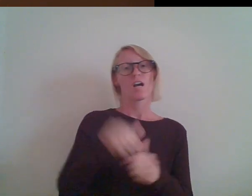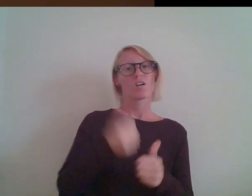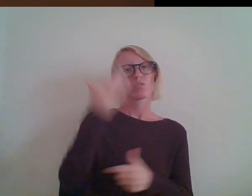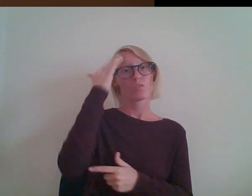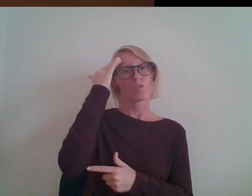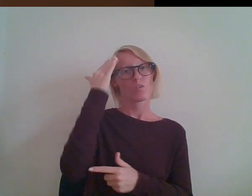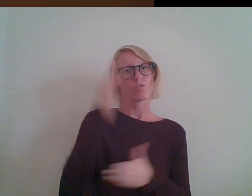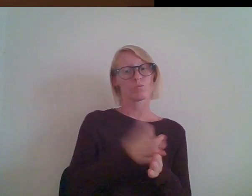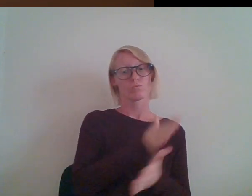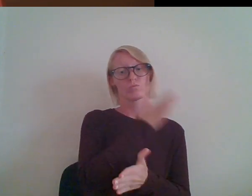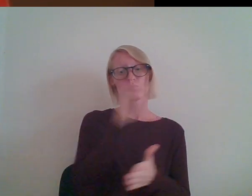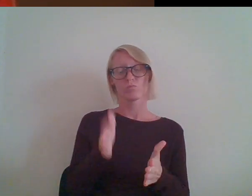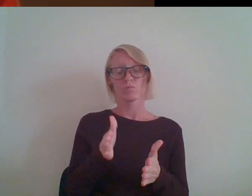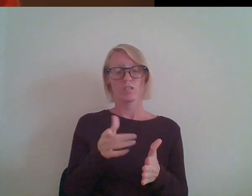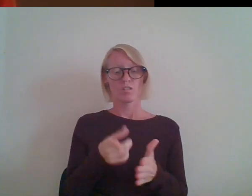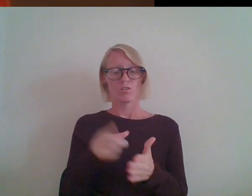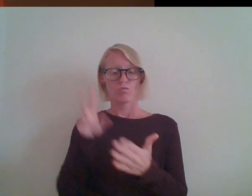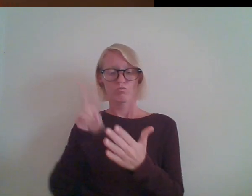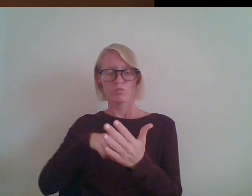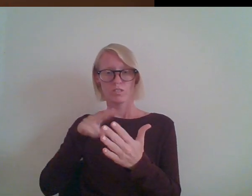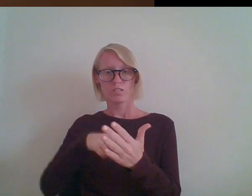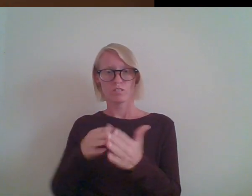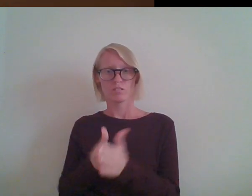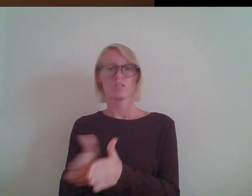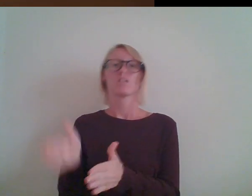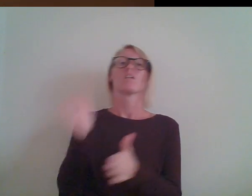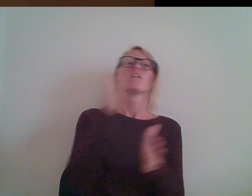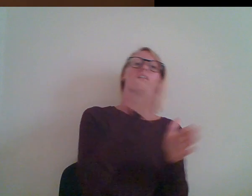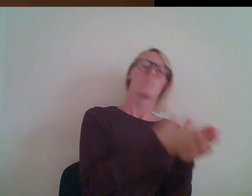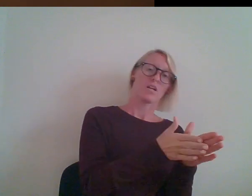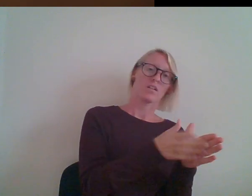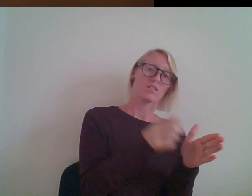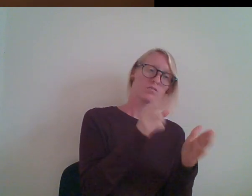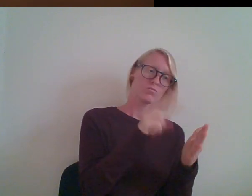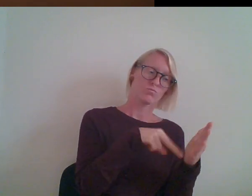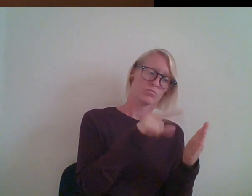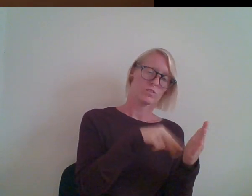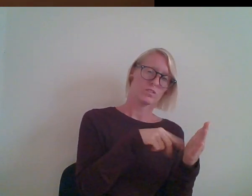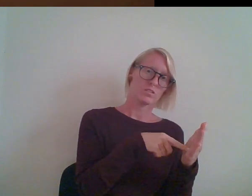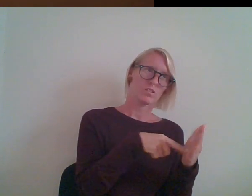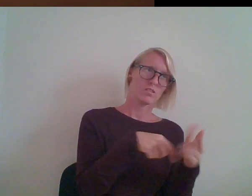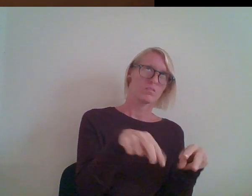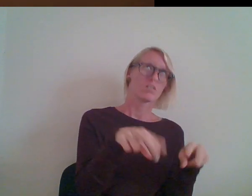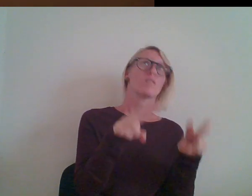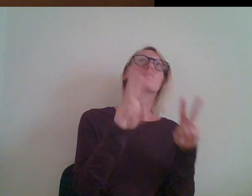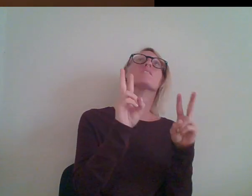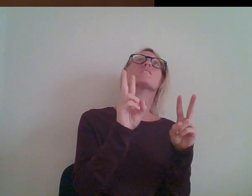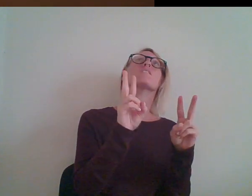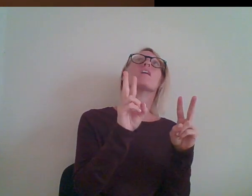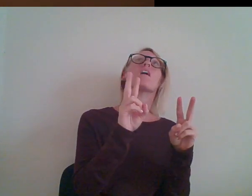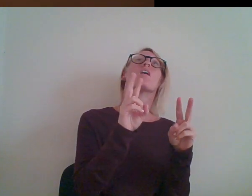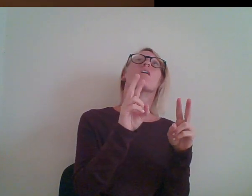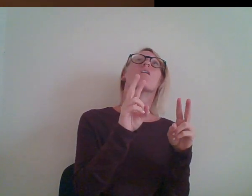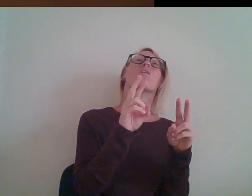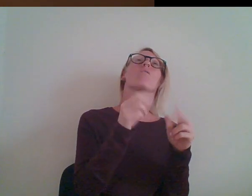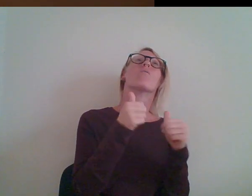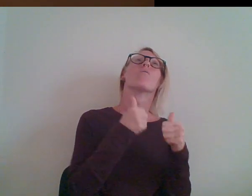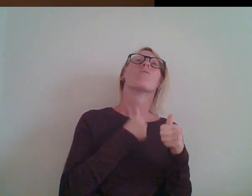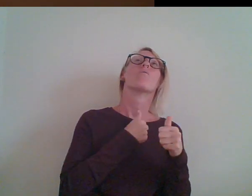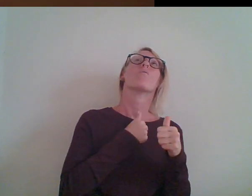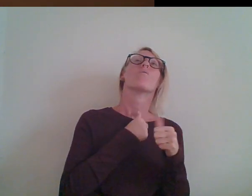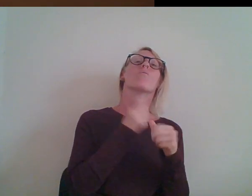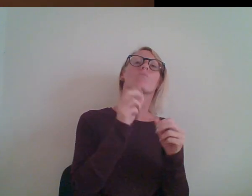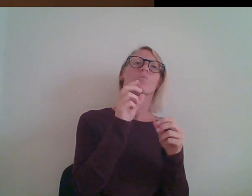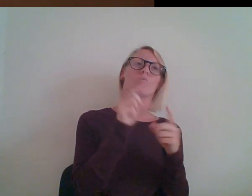read it, and then stop and go back to the one before. Look up in the sky and in your own words, say what that was